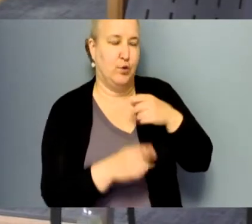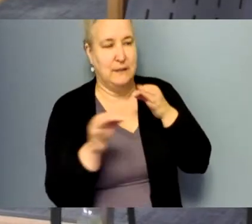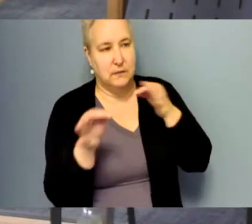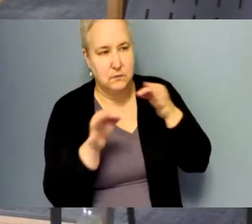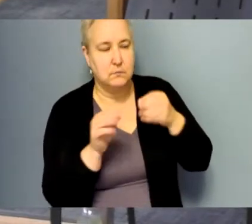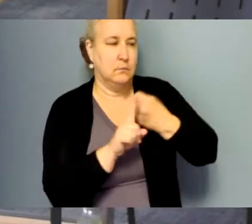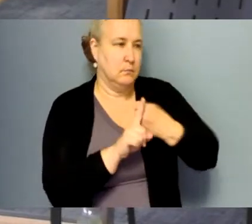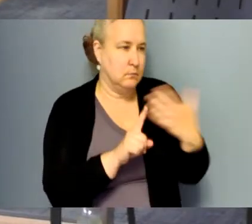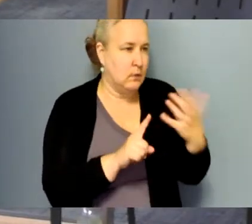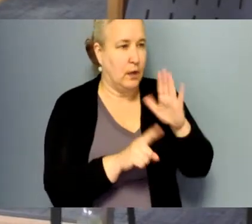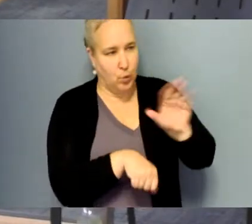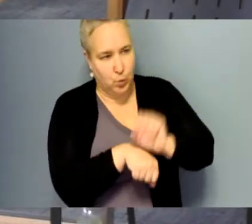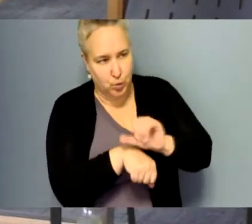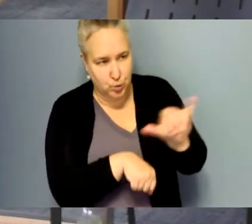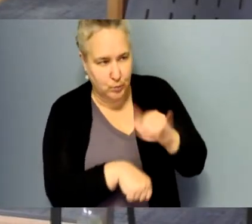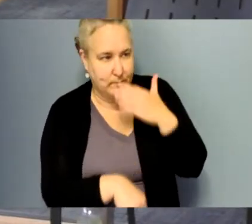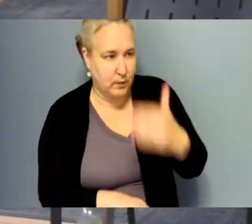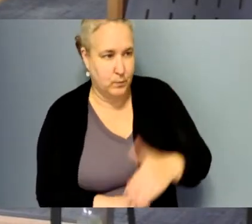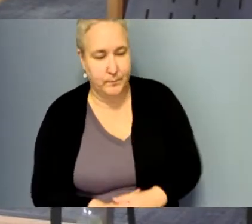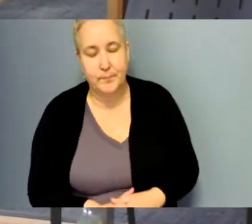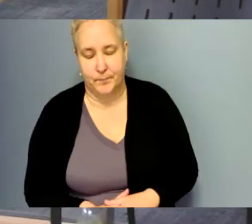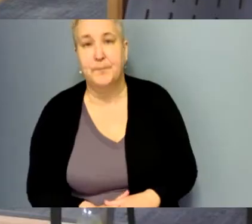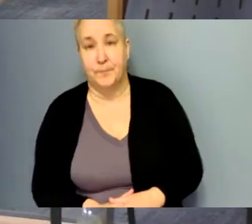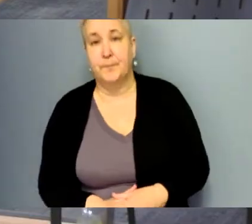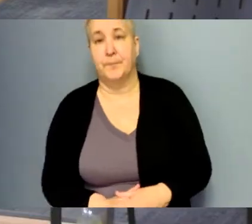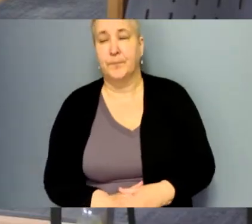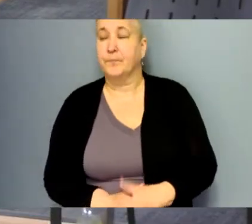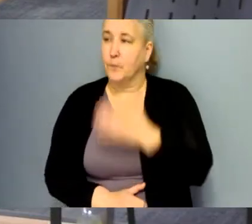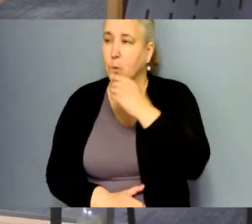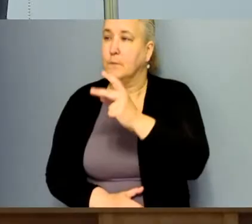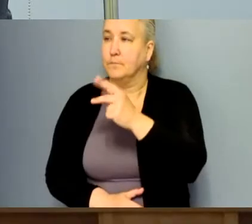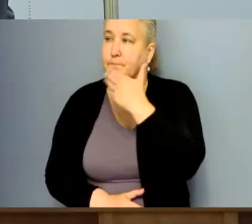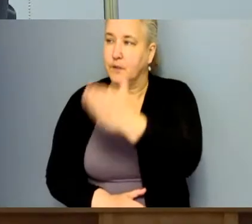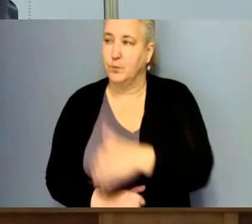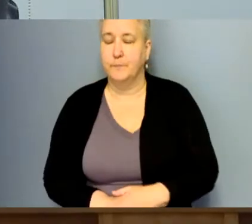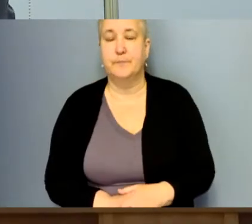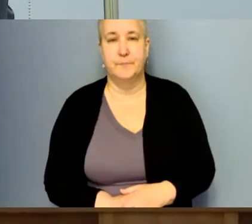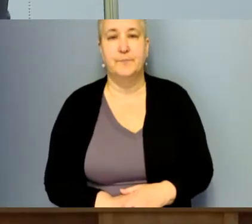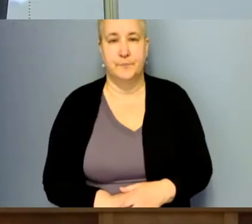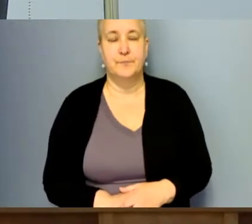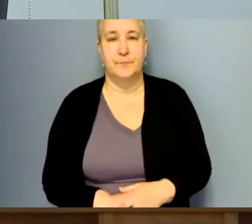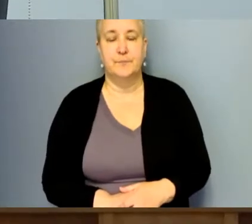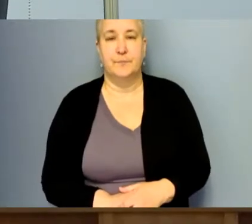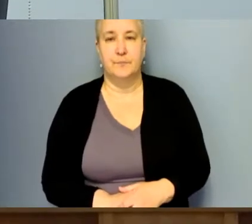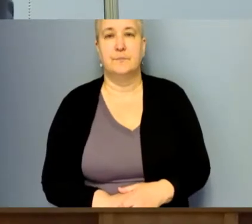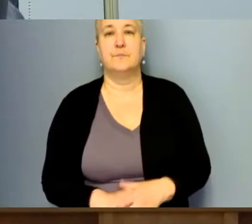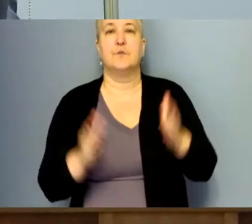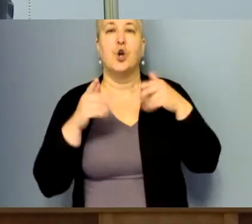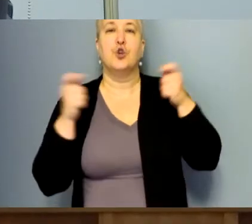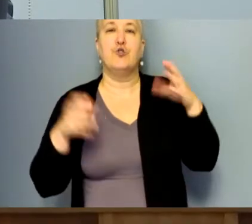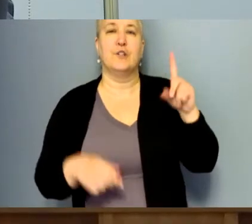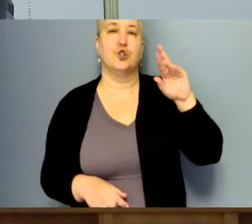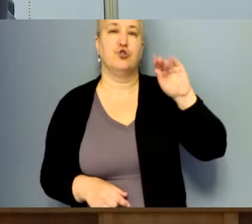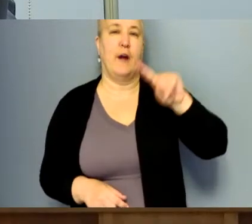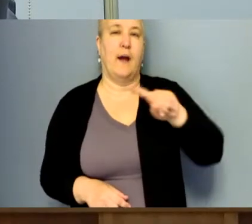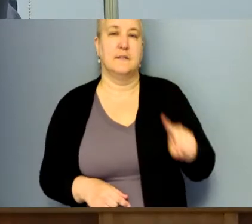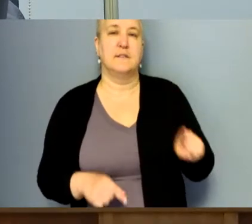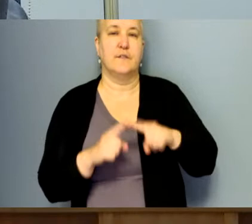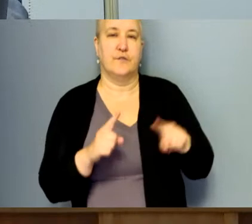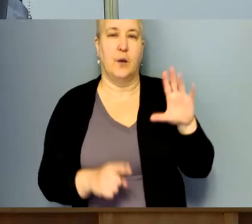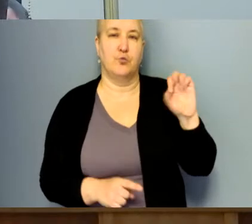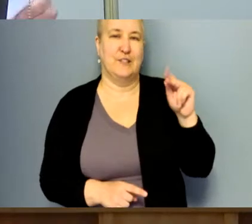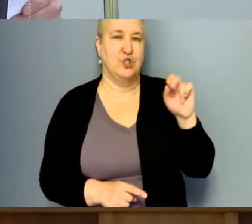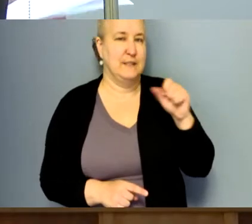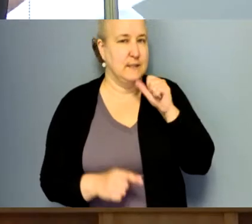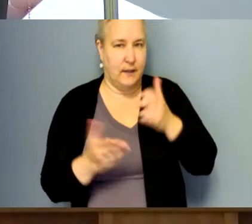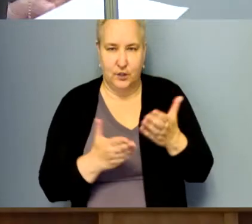appreciate obviously all the work you do. Okay? Okay. Thank you. All right, Director Kratz from the Corrections is not